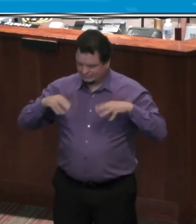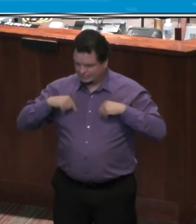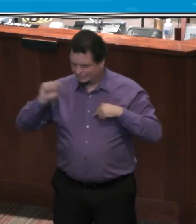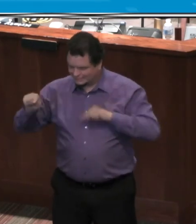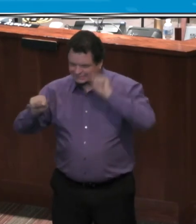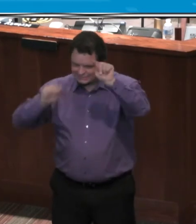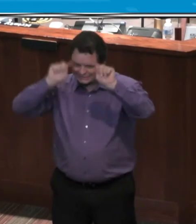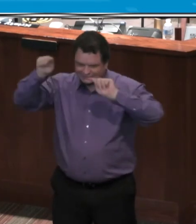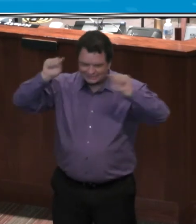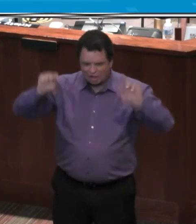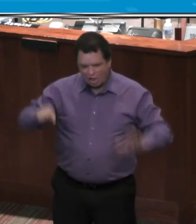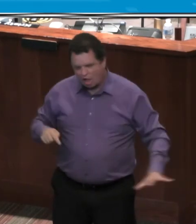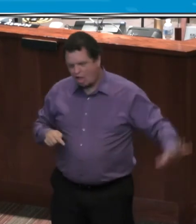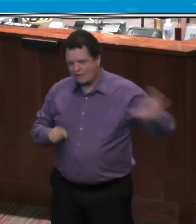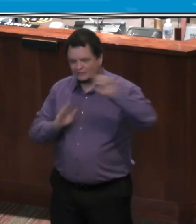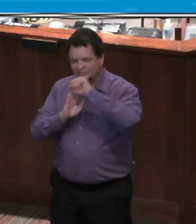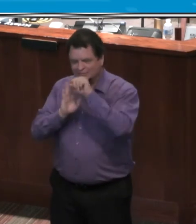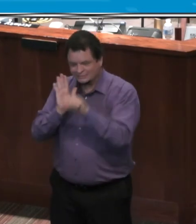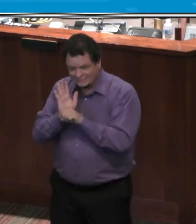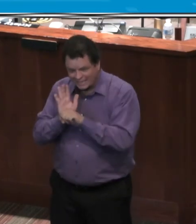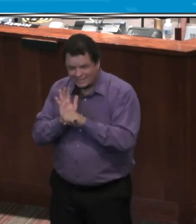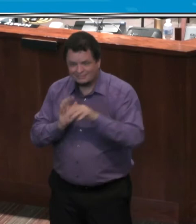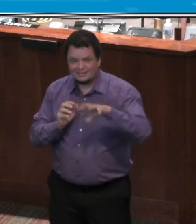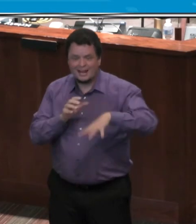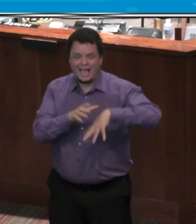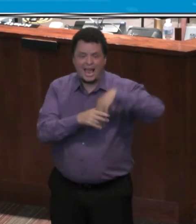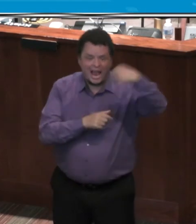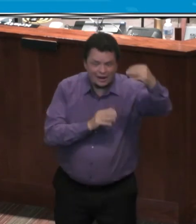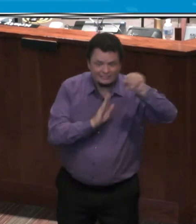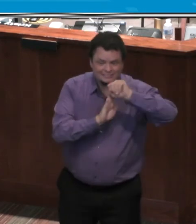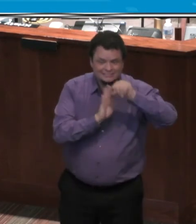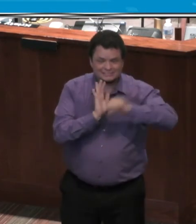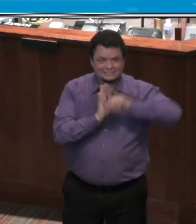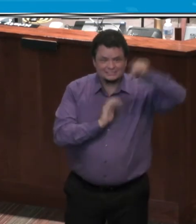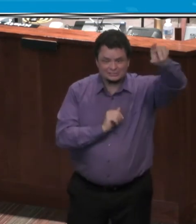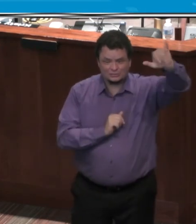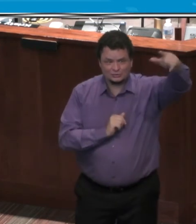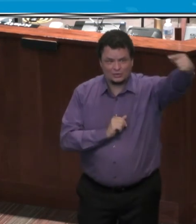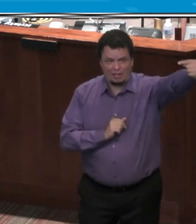So it's a really nice feature for us to be able to provide that service.